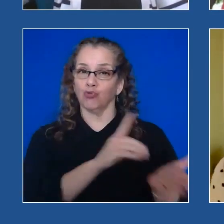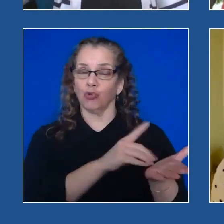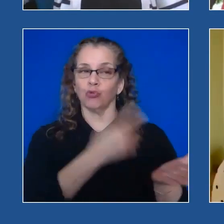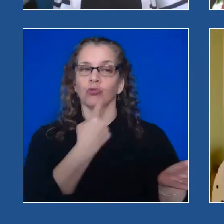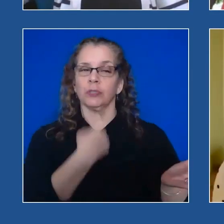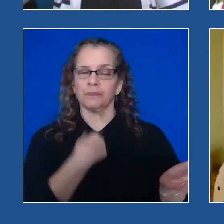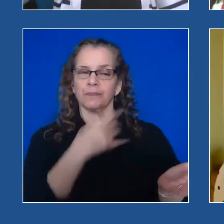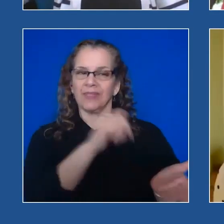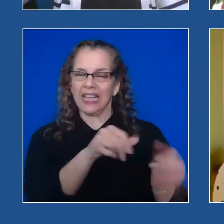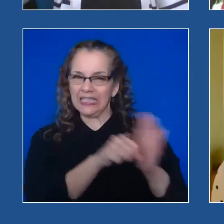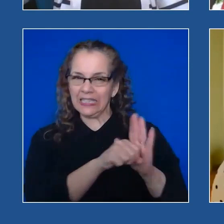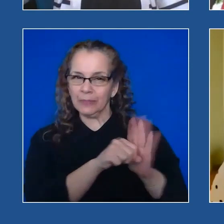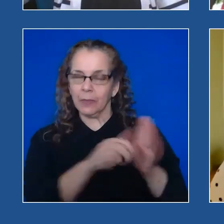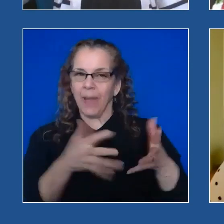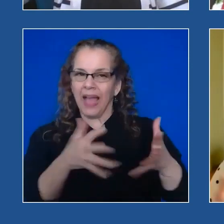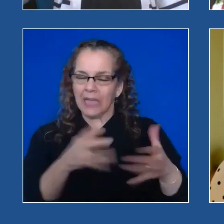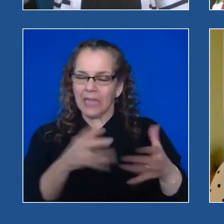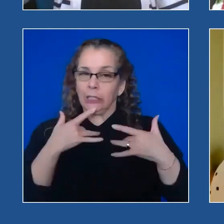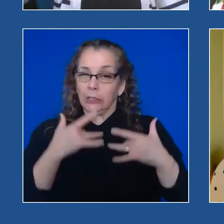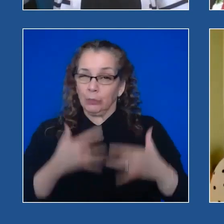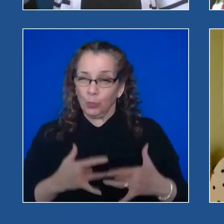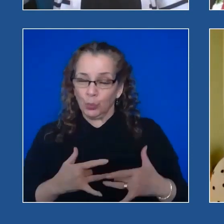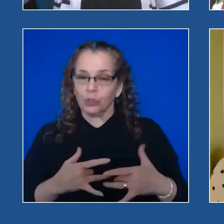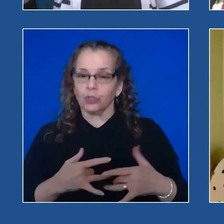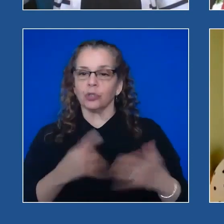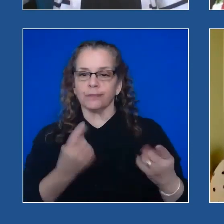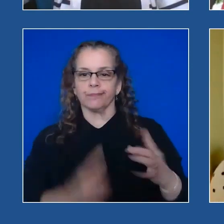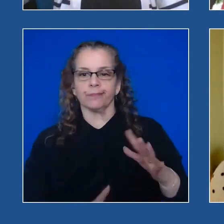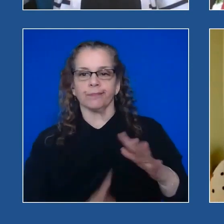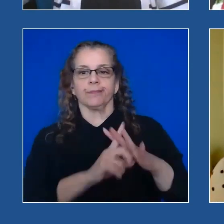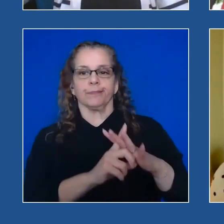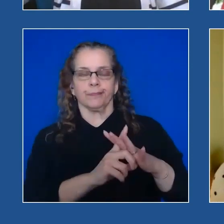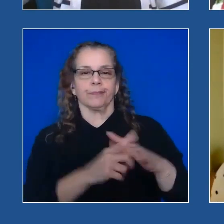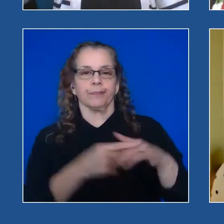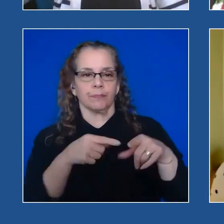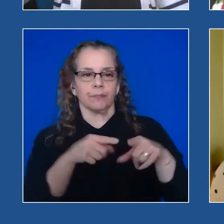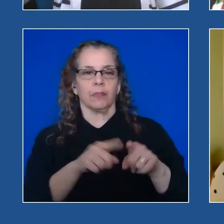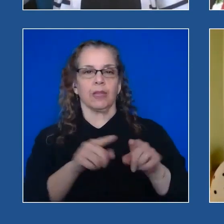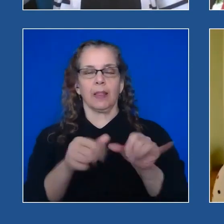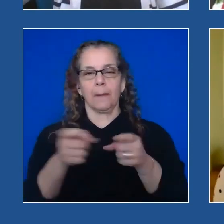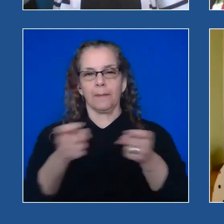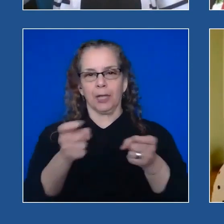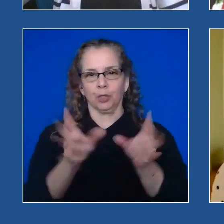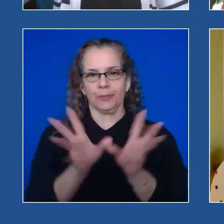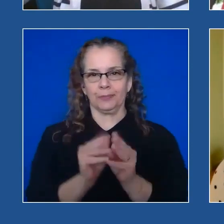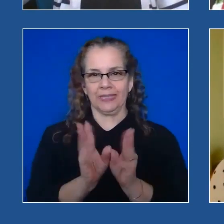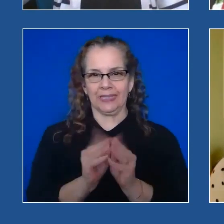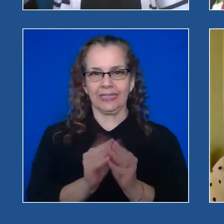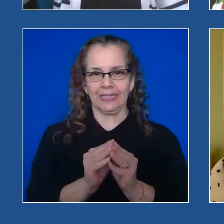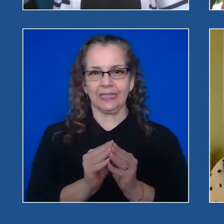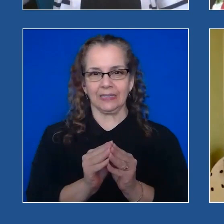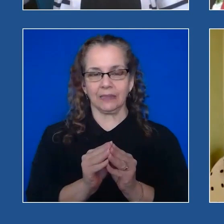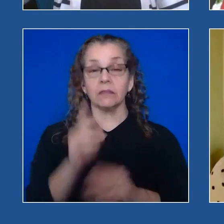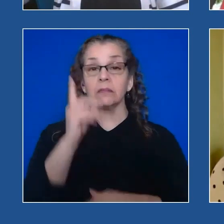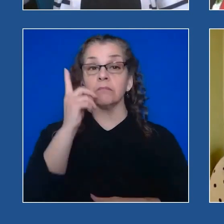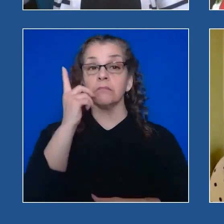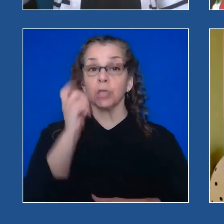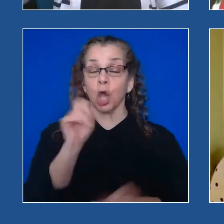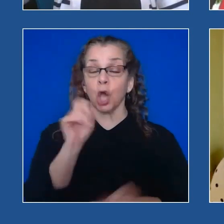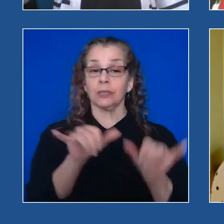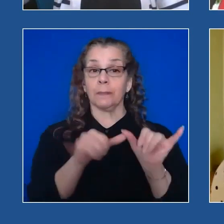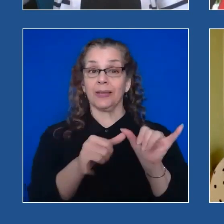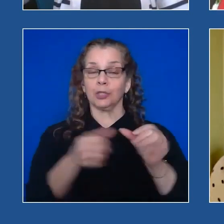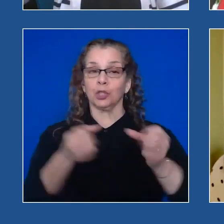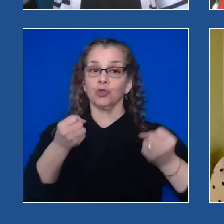are often things that are coming up in those med management meetings. And so because those measures are strong